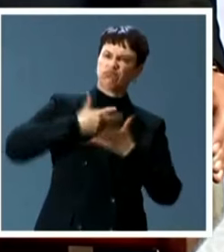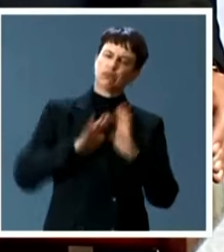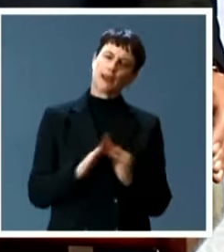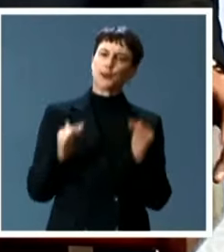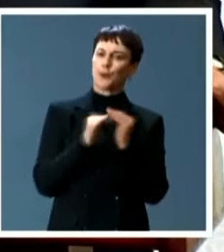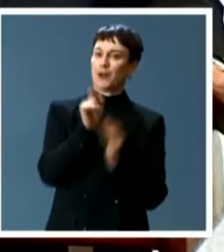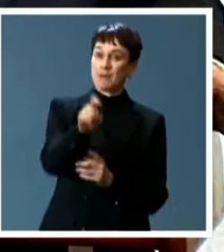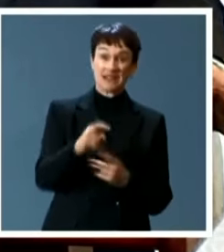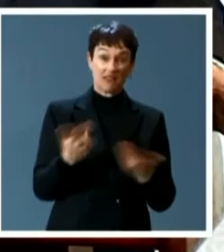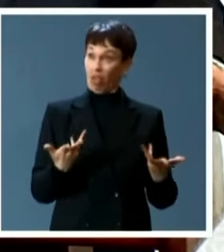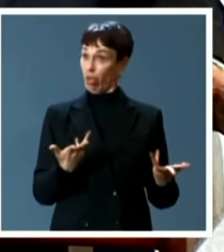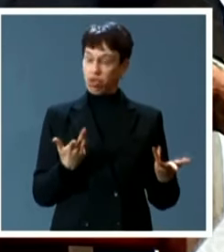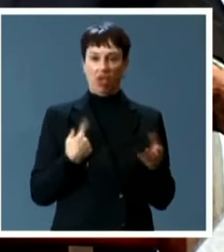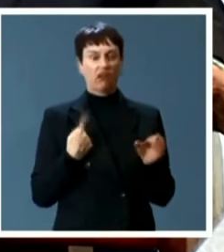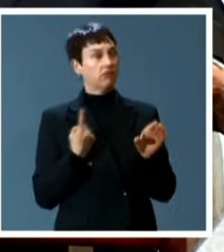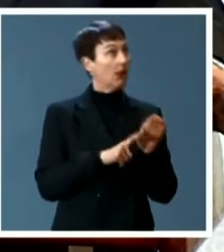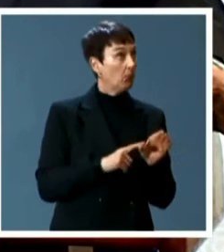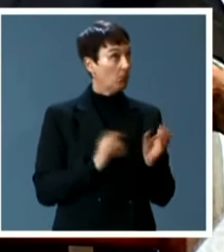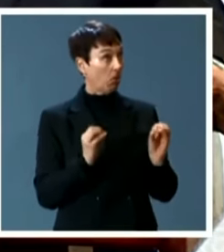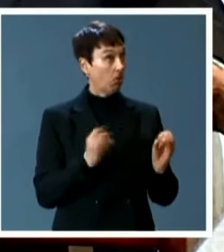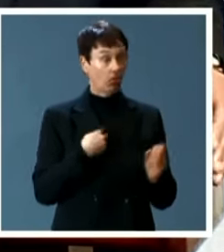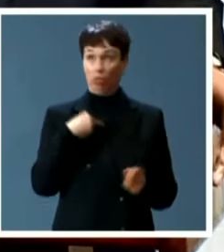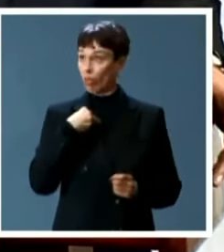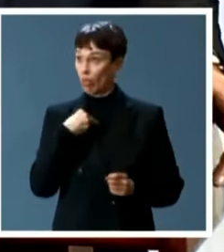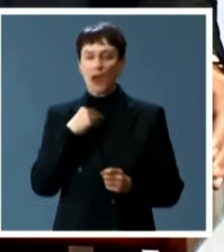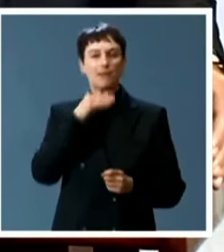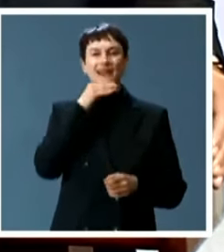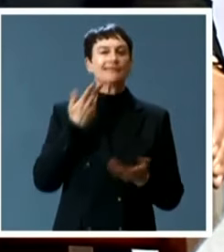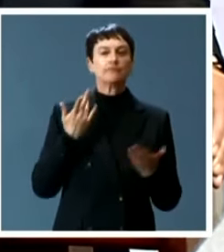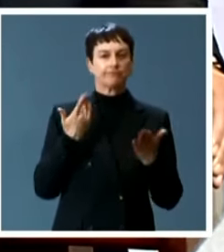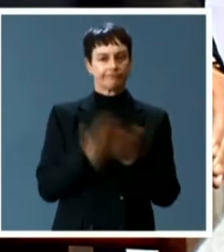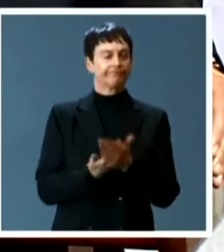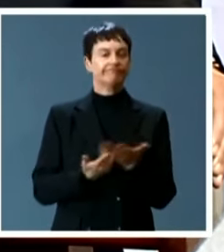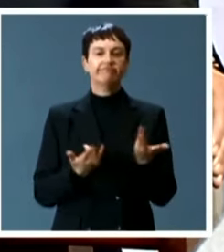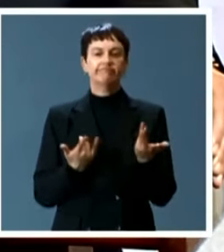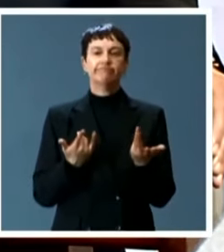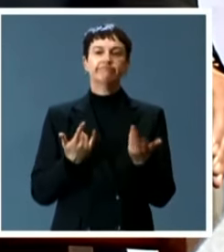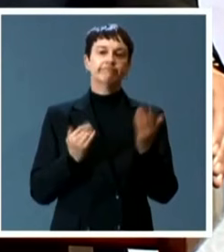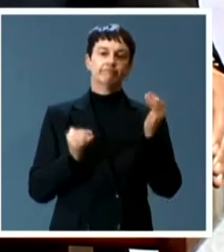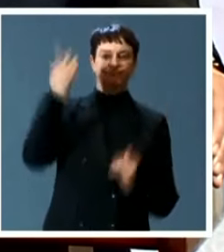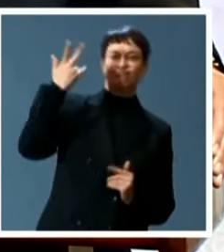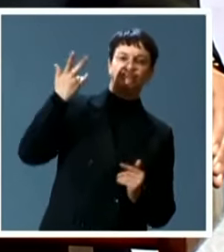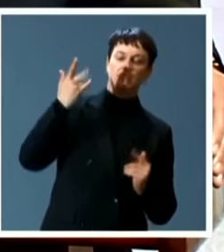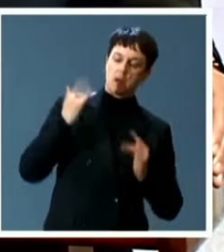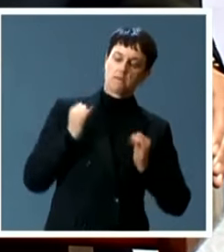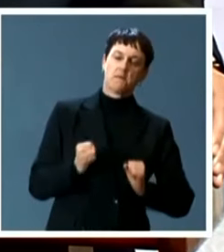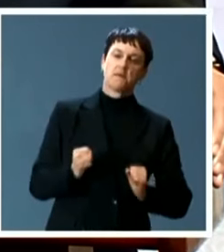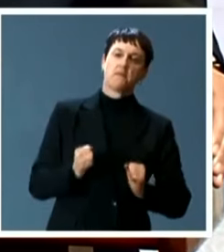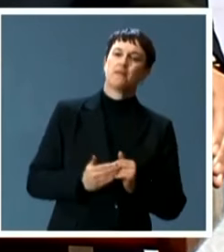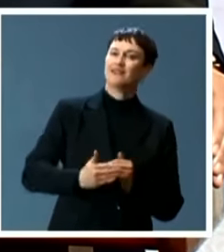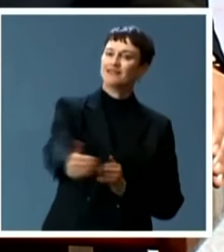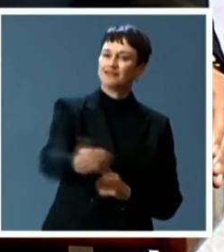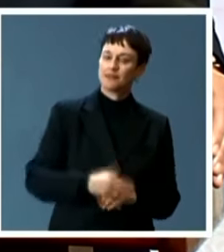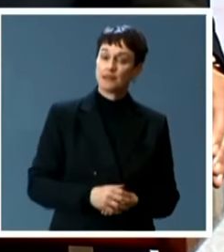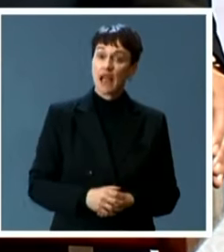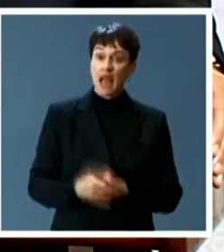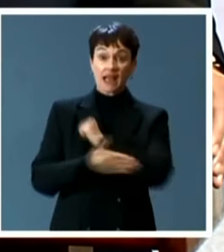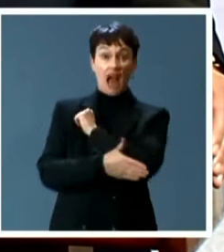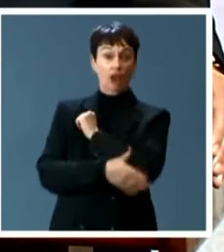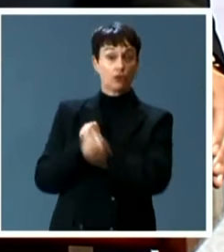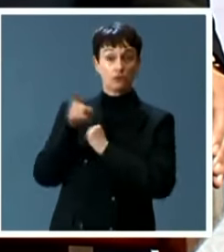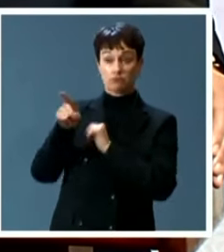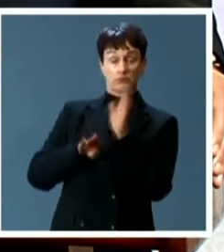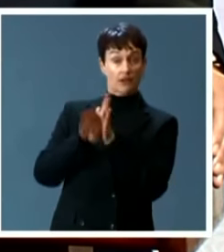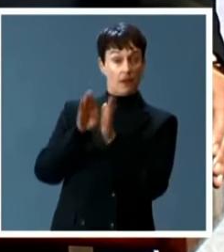solidarity, like the fragmented global response to the COVID-19 pandemic. Developed countries are